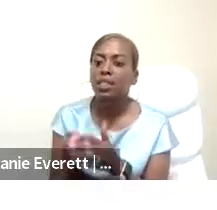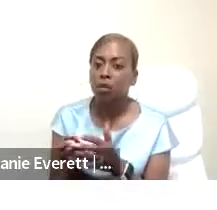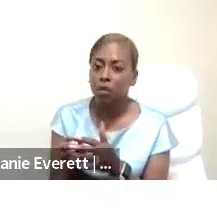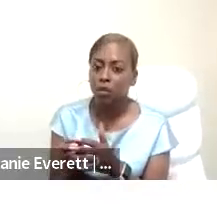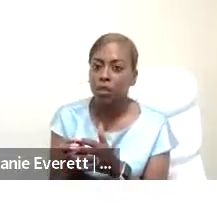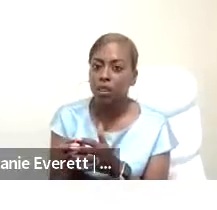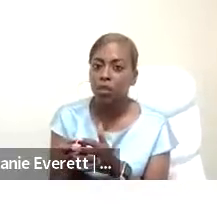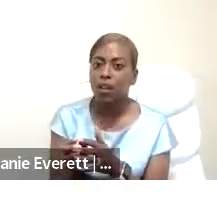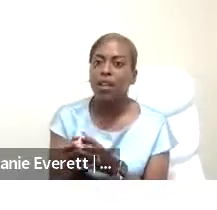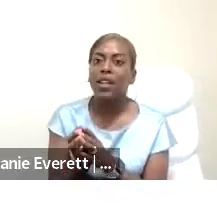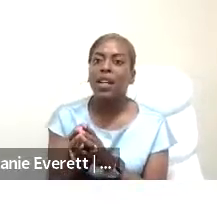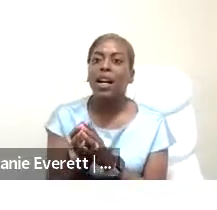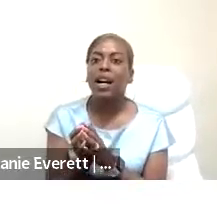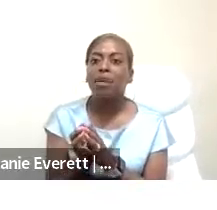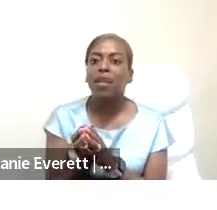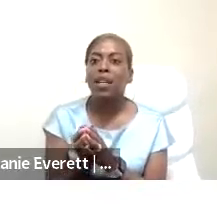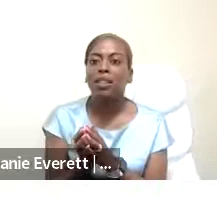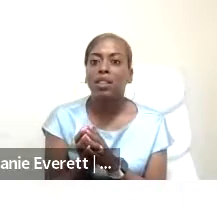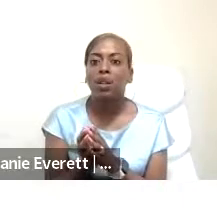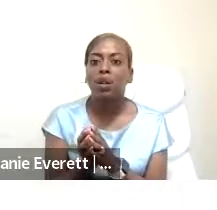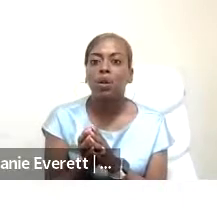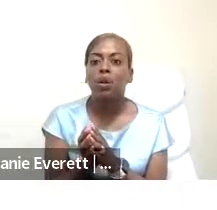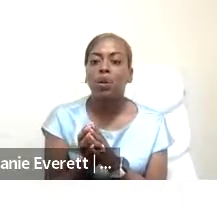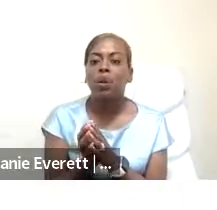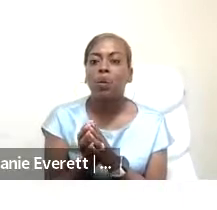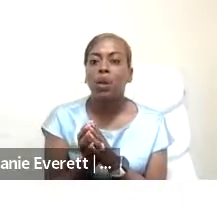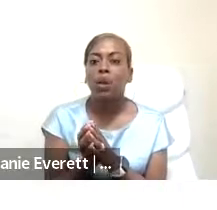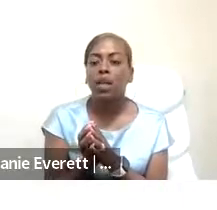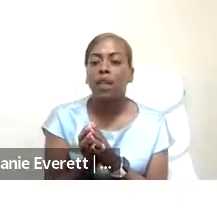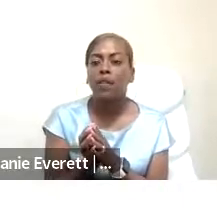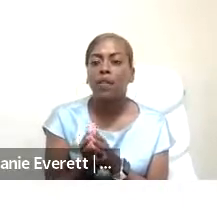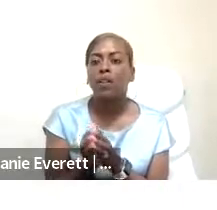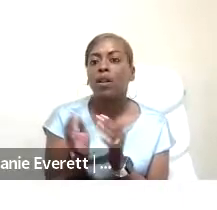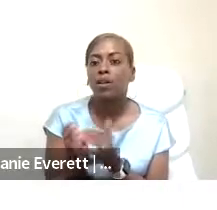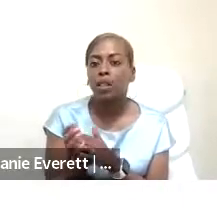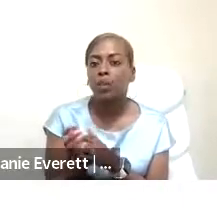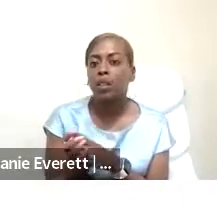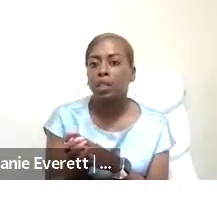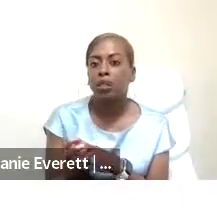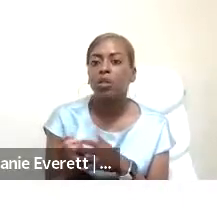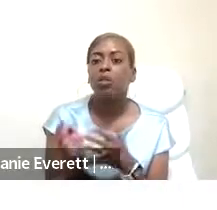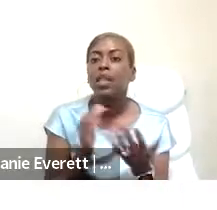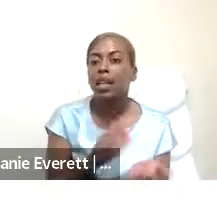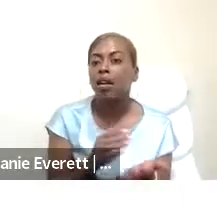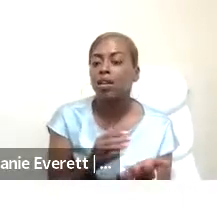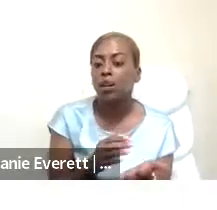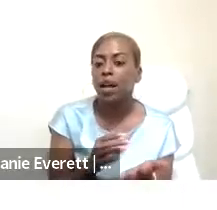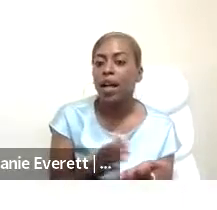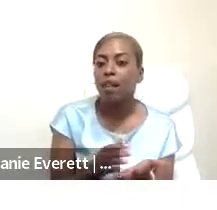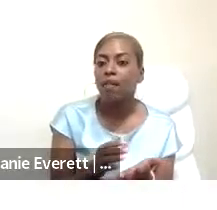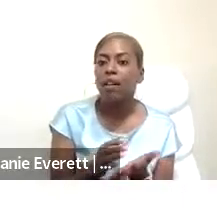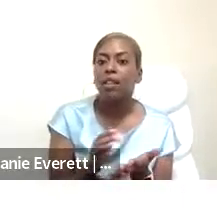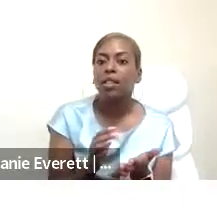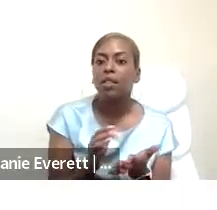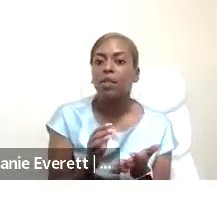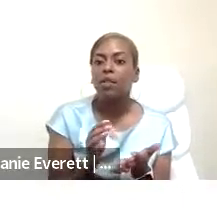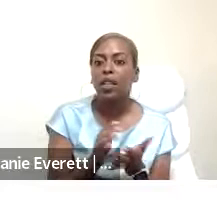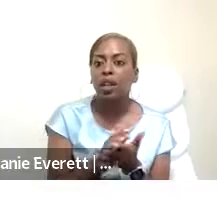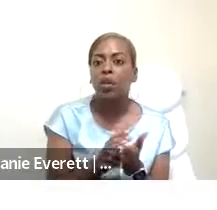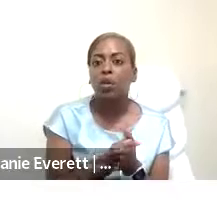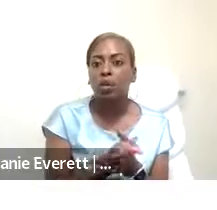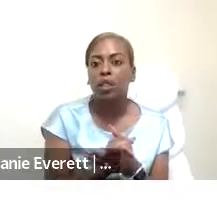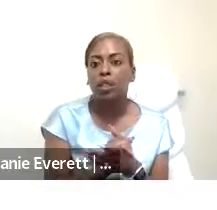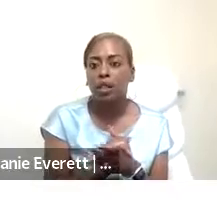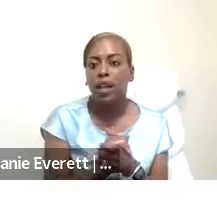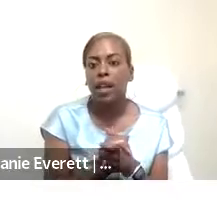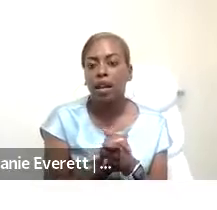it in a subgroup somewhere. And so we would have to figure out who's going to be in a subgroup, and then also have figured